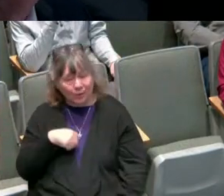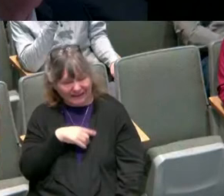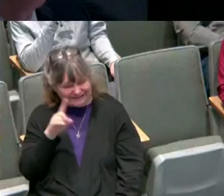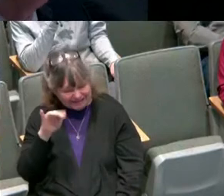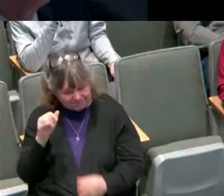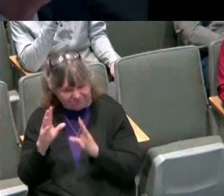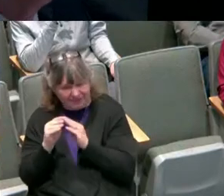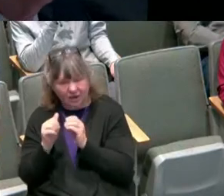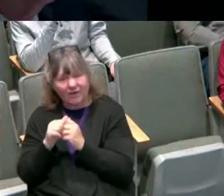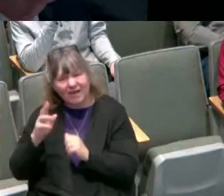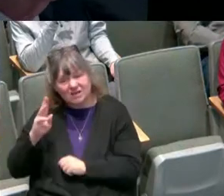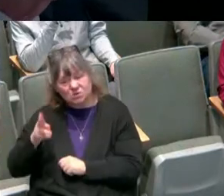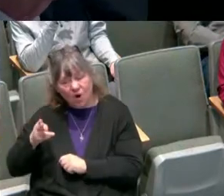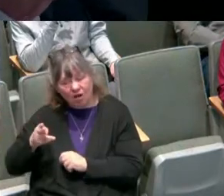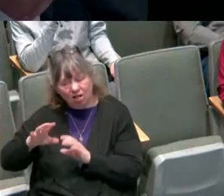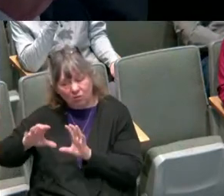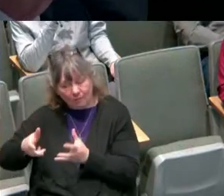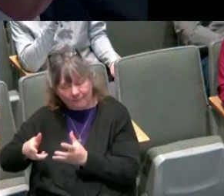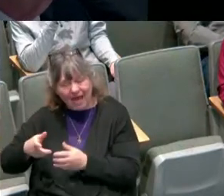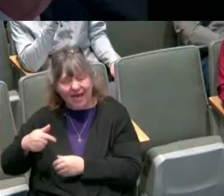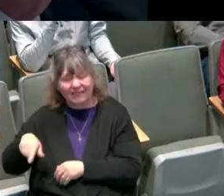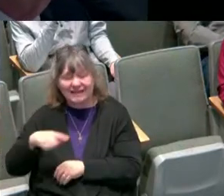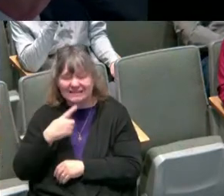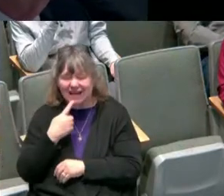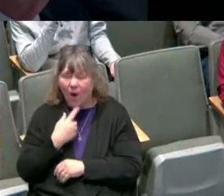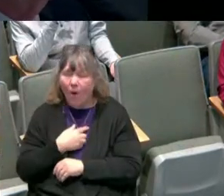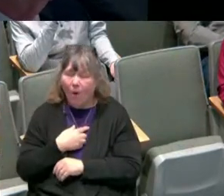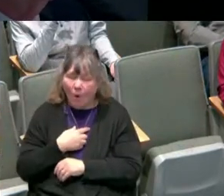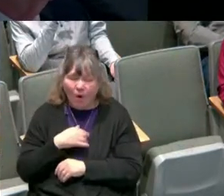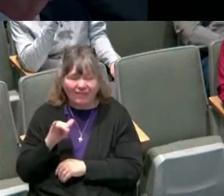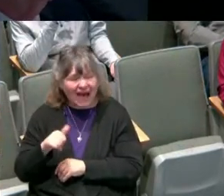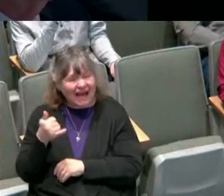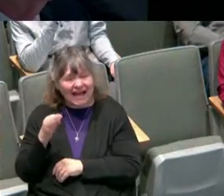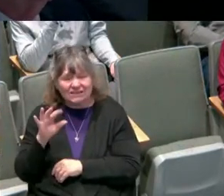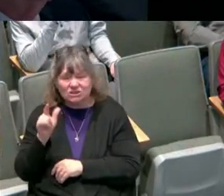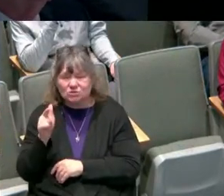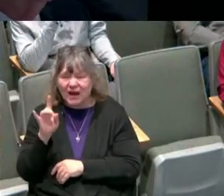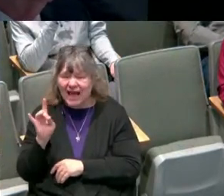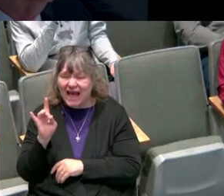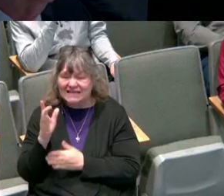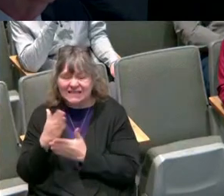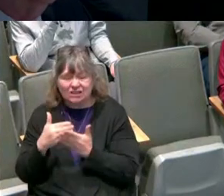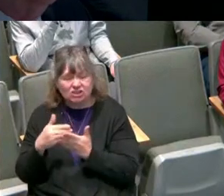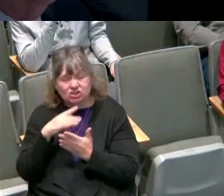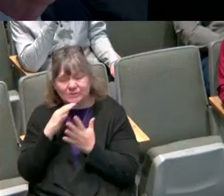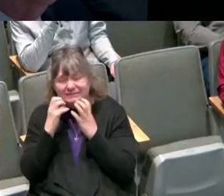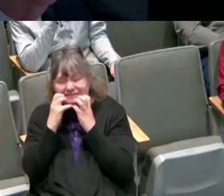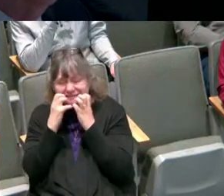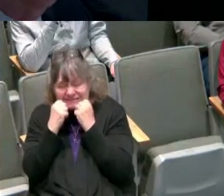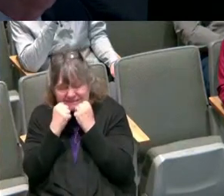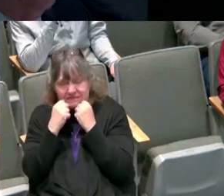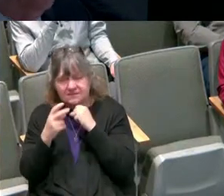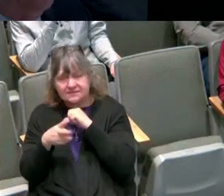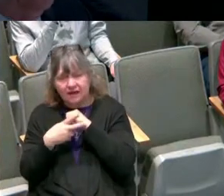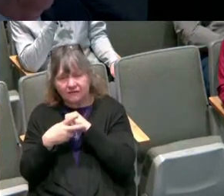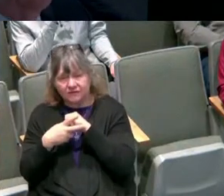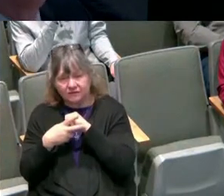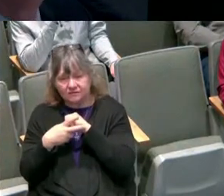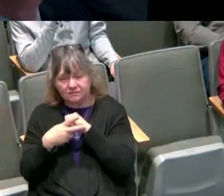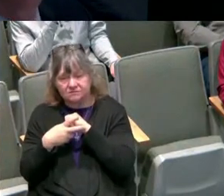Commission and they confirm they desire that that 1928 section should be saved